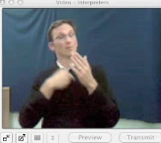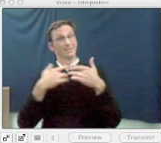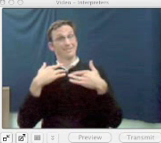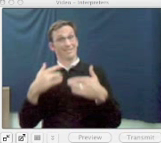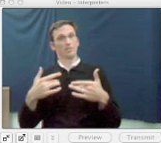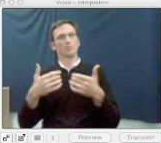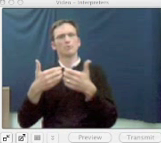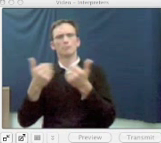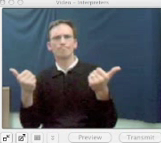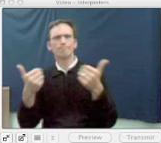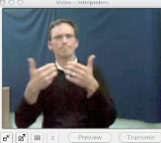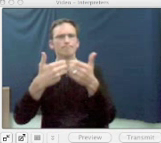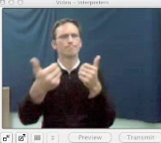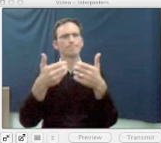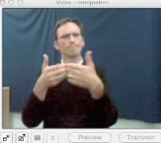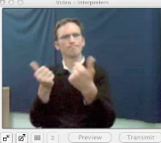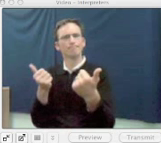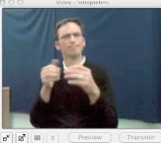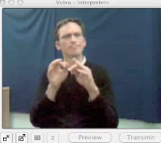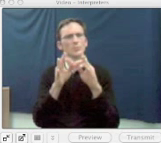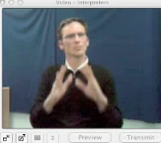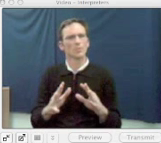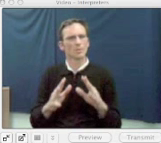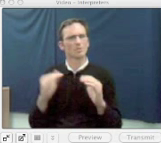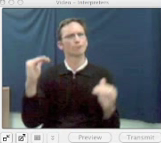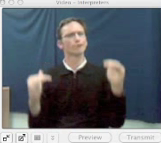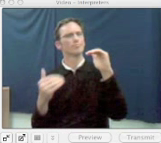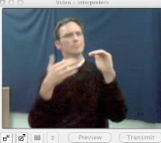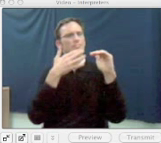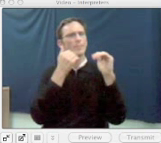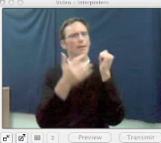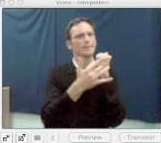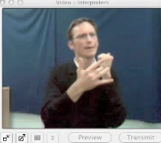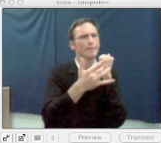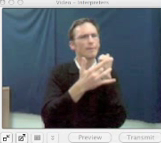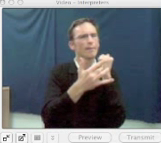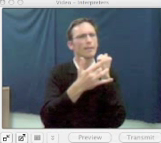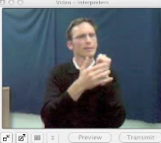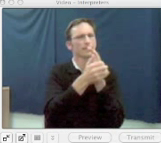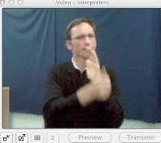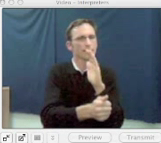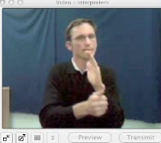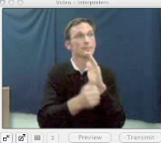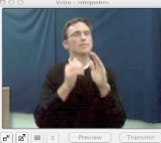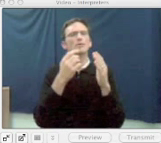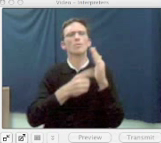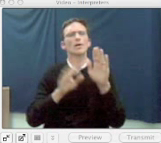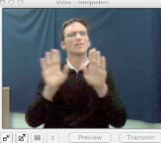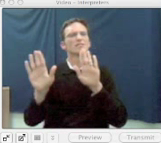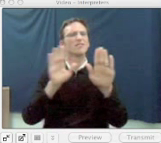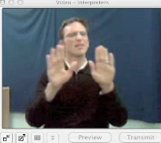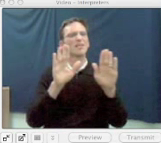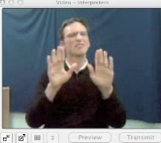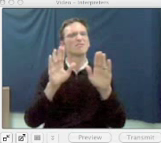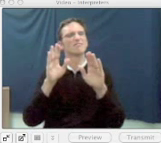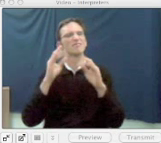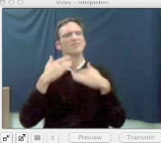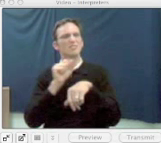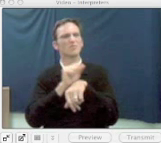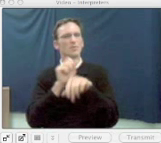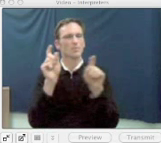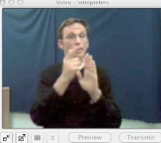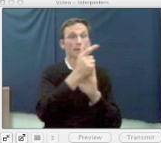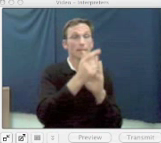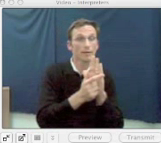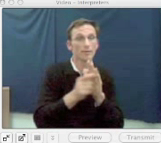based on what? Their technical skill set, the content that they interpret, whether it's legal, medical, business, etc.